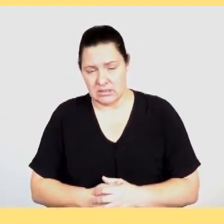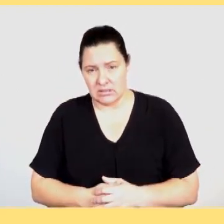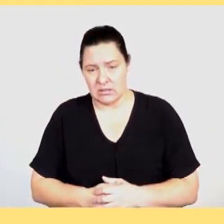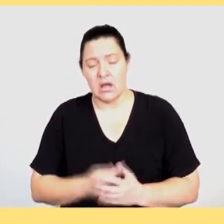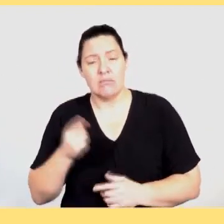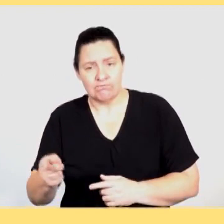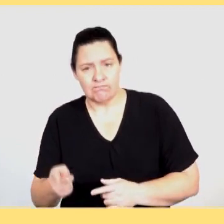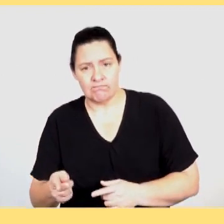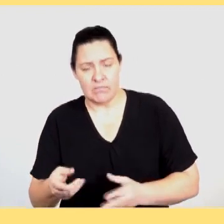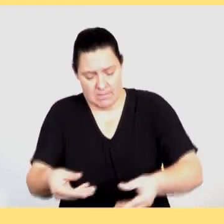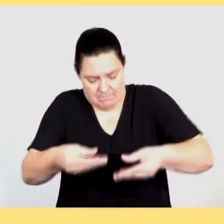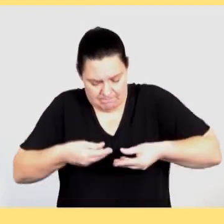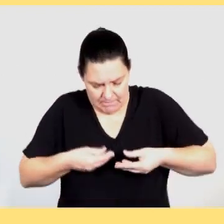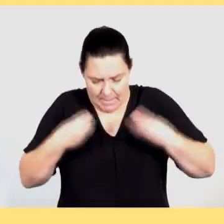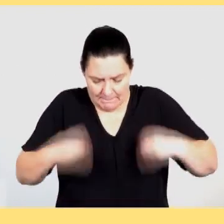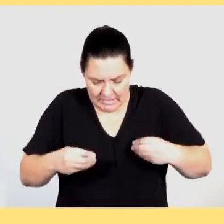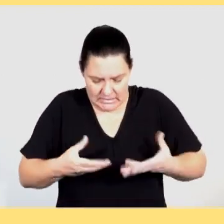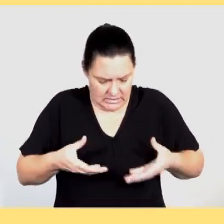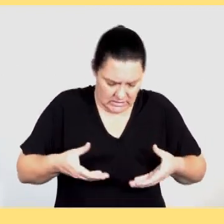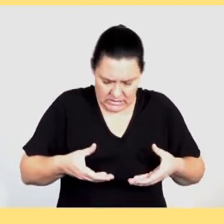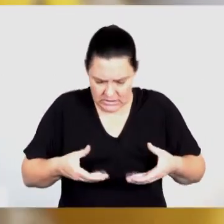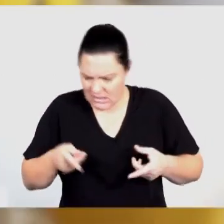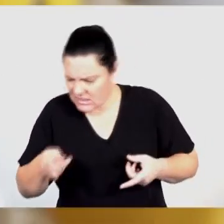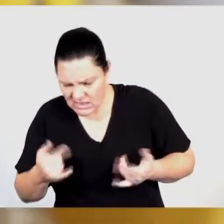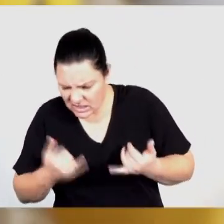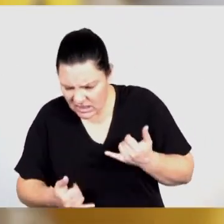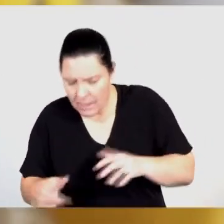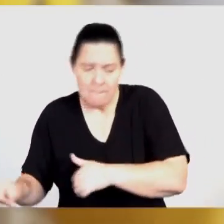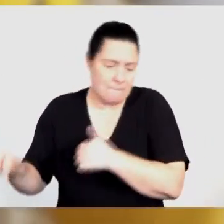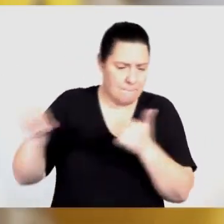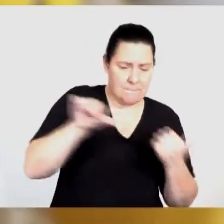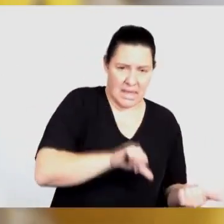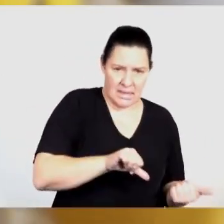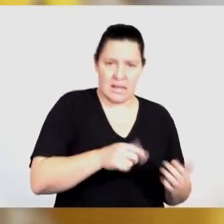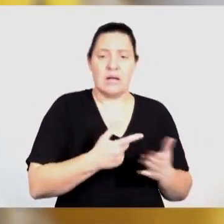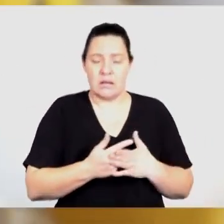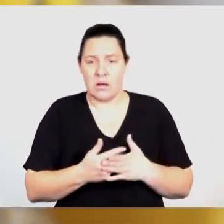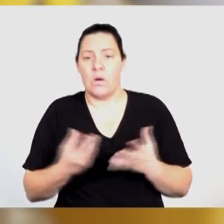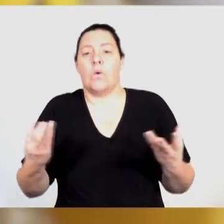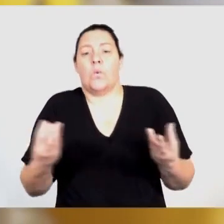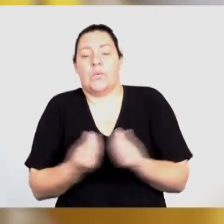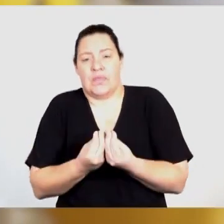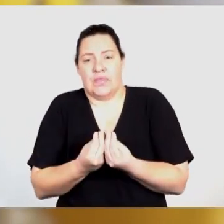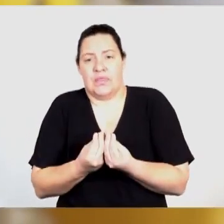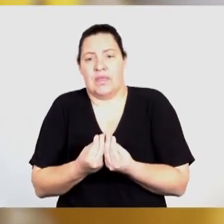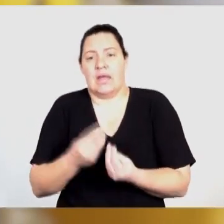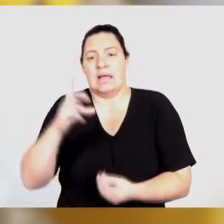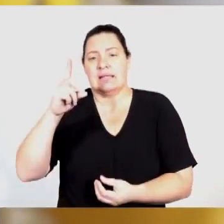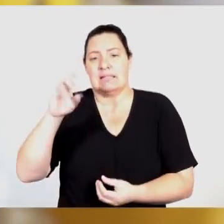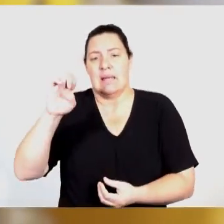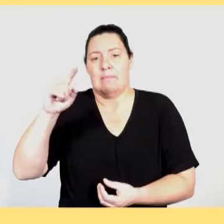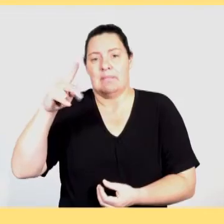remember, the debtor has taken the goods to his or her business. When they bring back the goods, they bring back the goods with